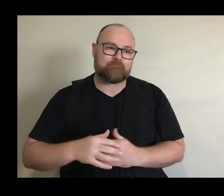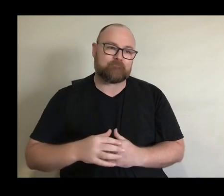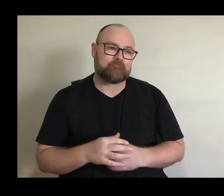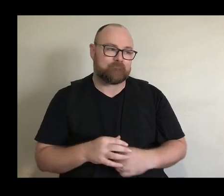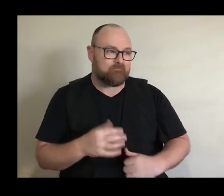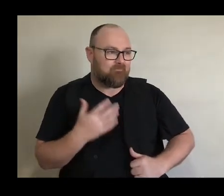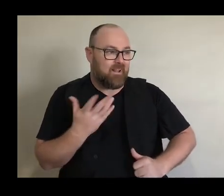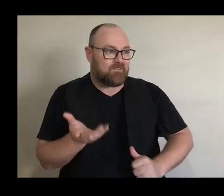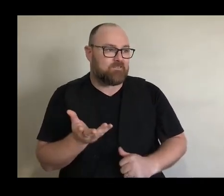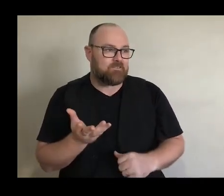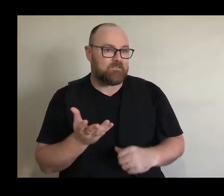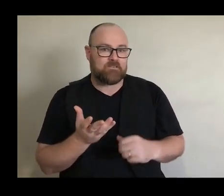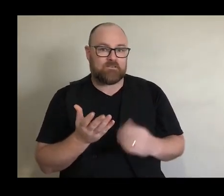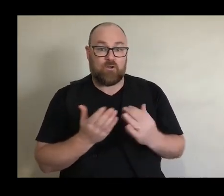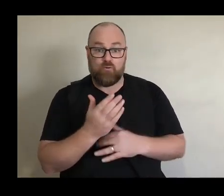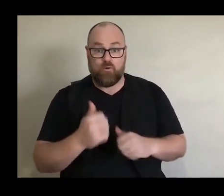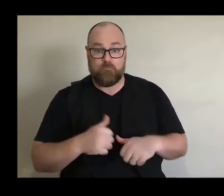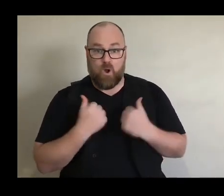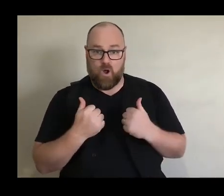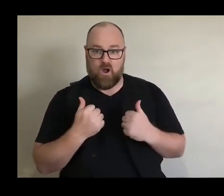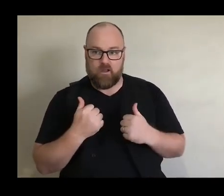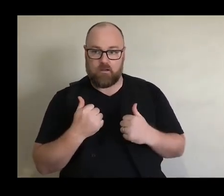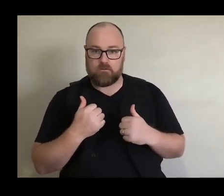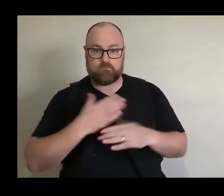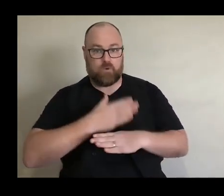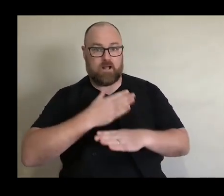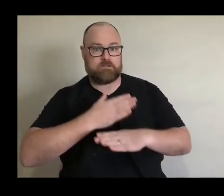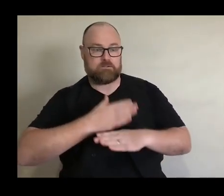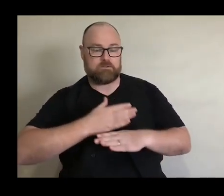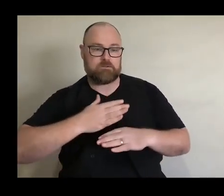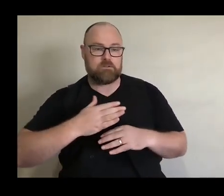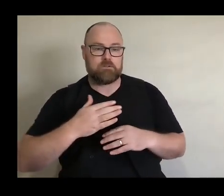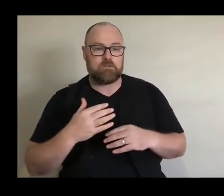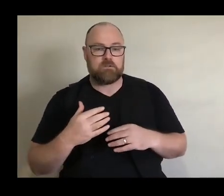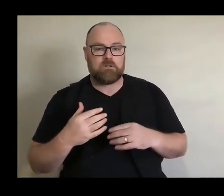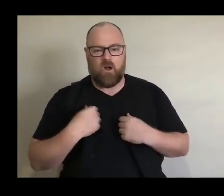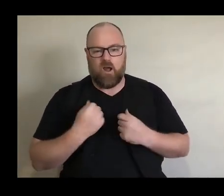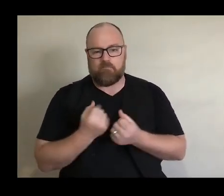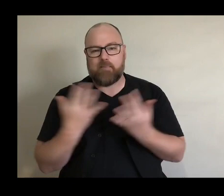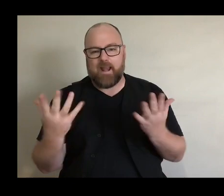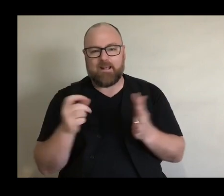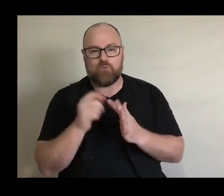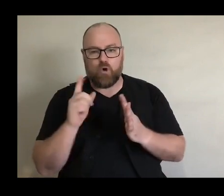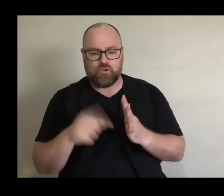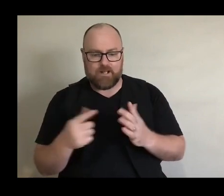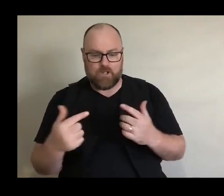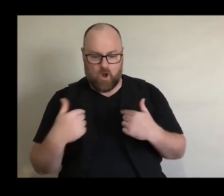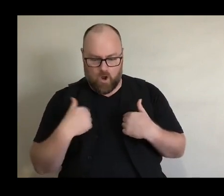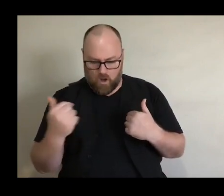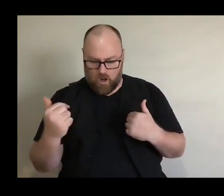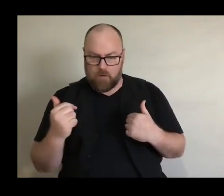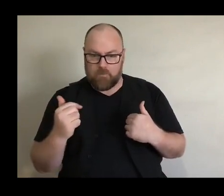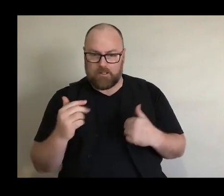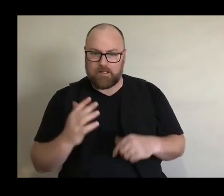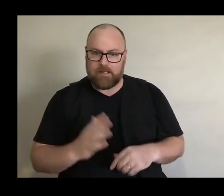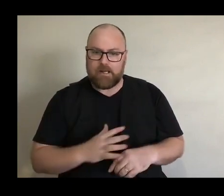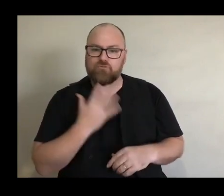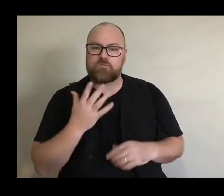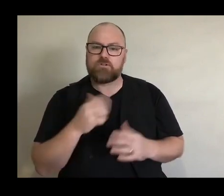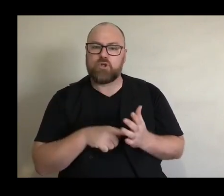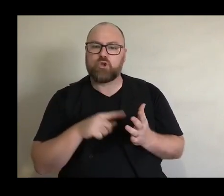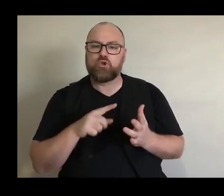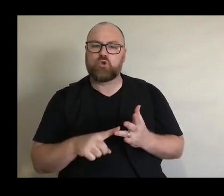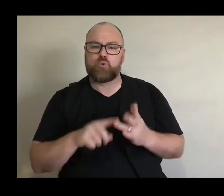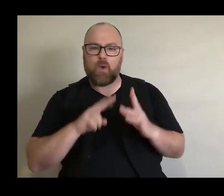And throughout my own practice, along many other projects, I have been interested in exploring